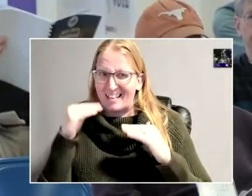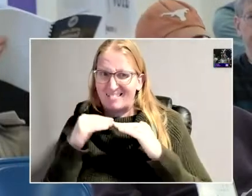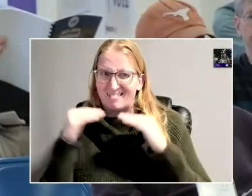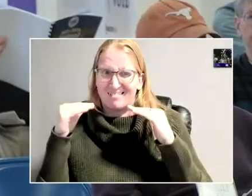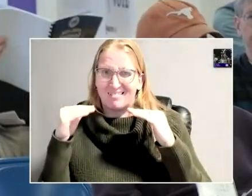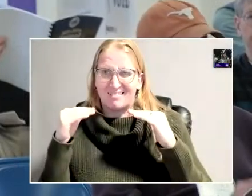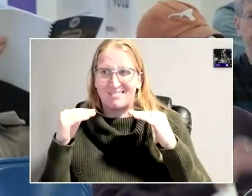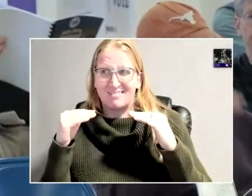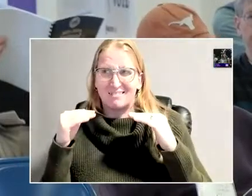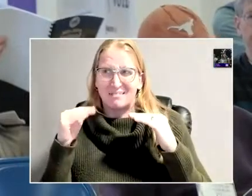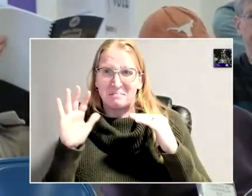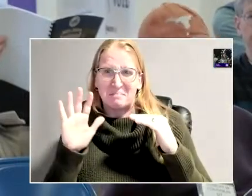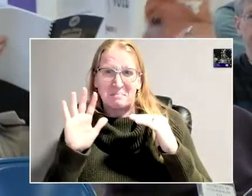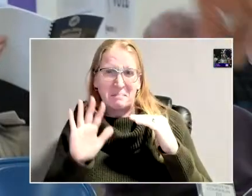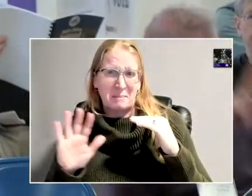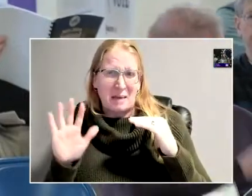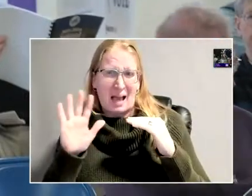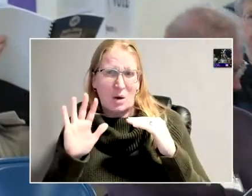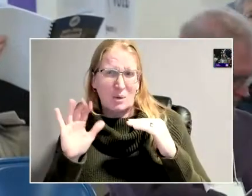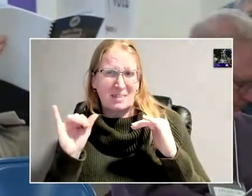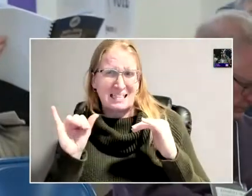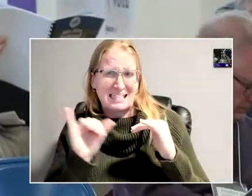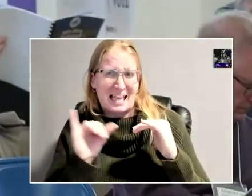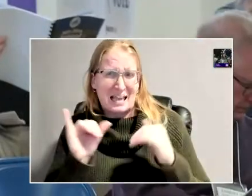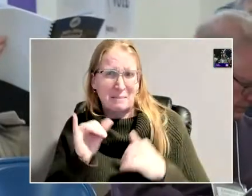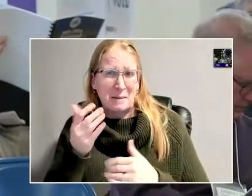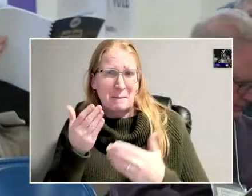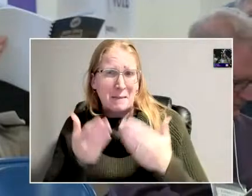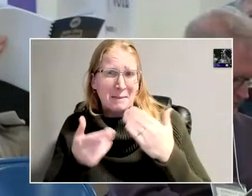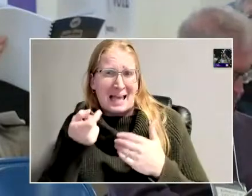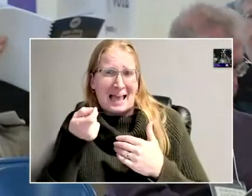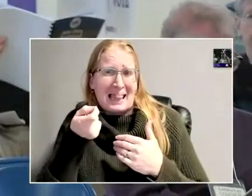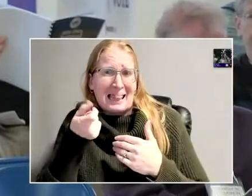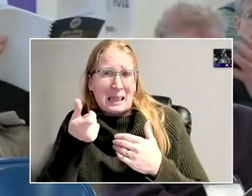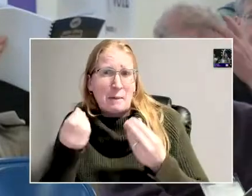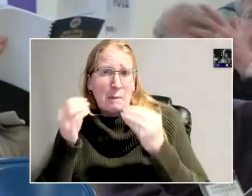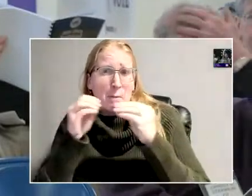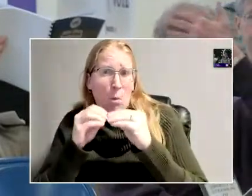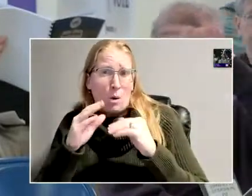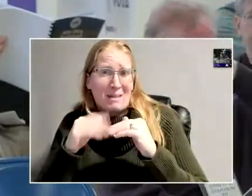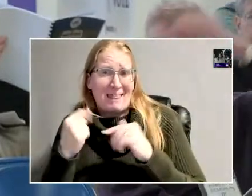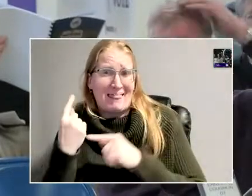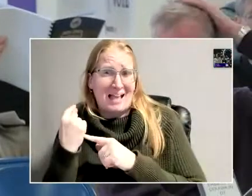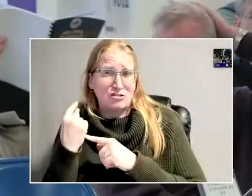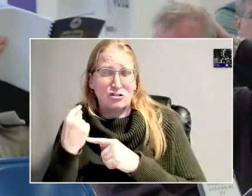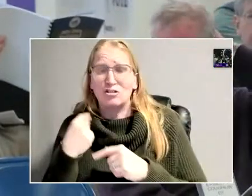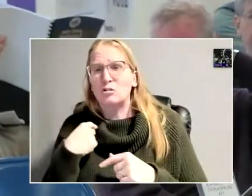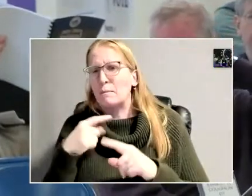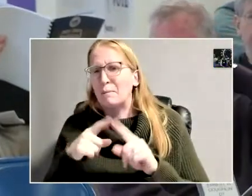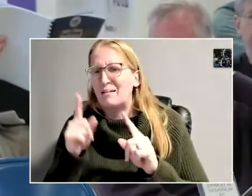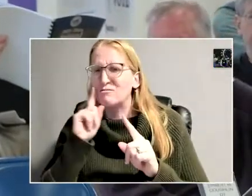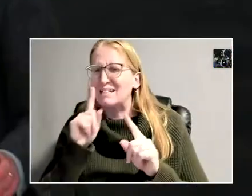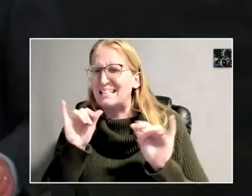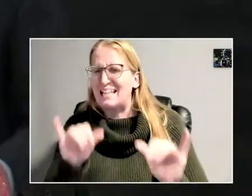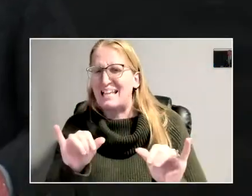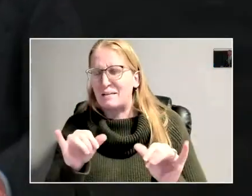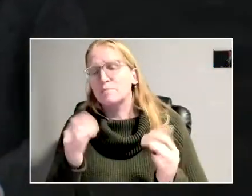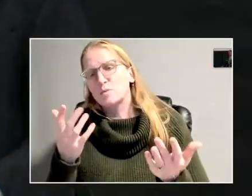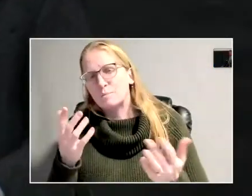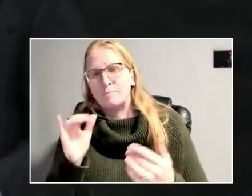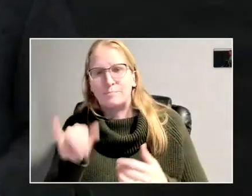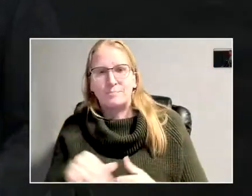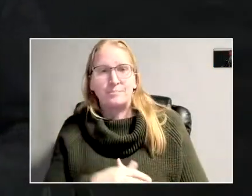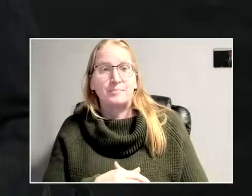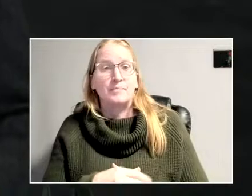not just slightly more than the actual dollar amount from this past year thank you discussion is